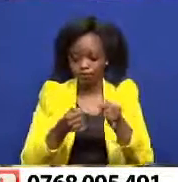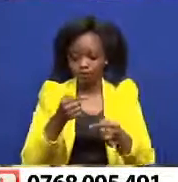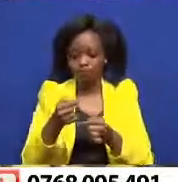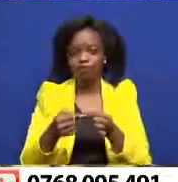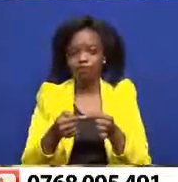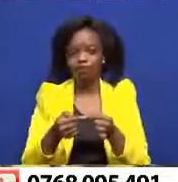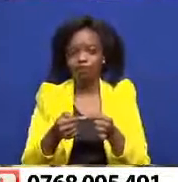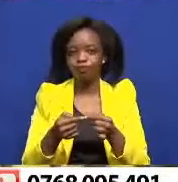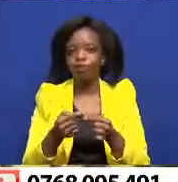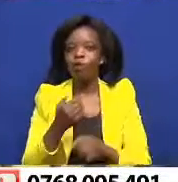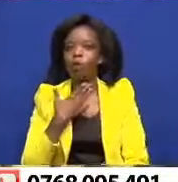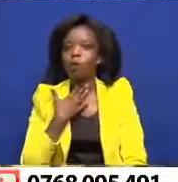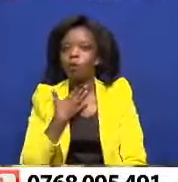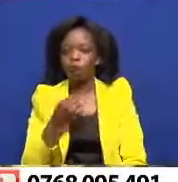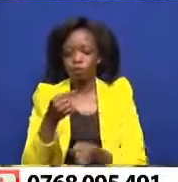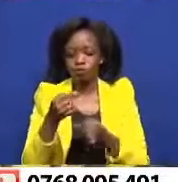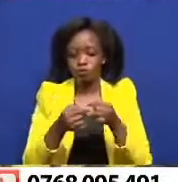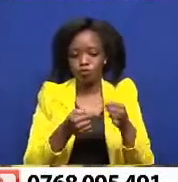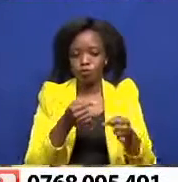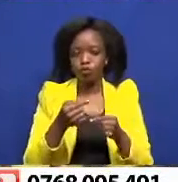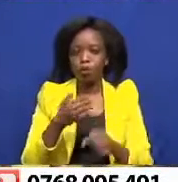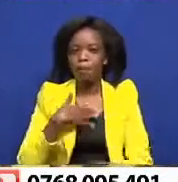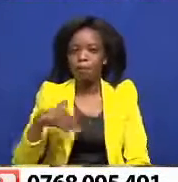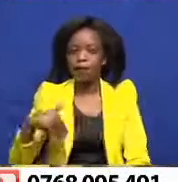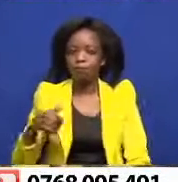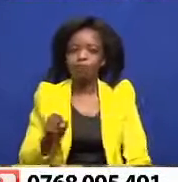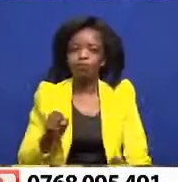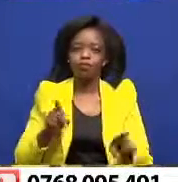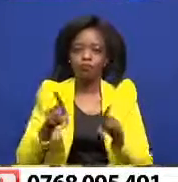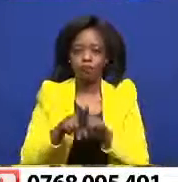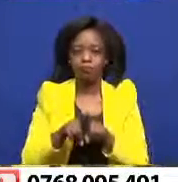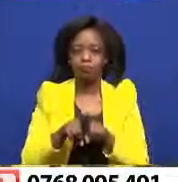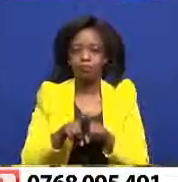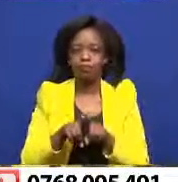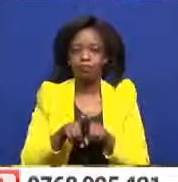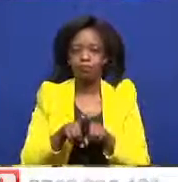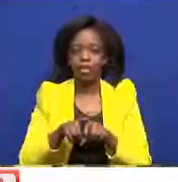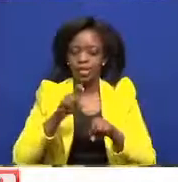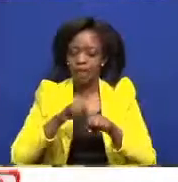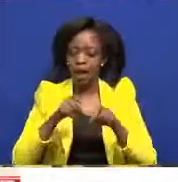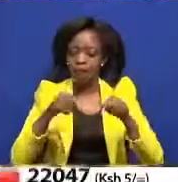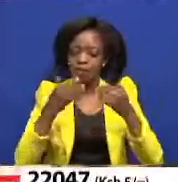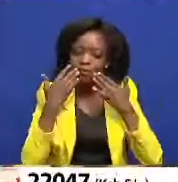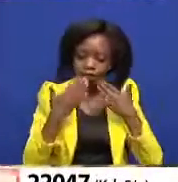friends. We want to continue as brothers and sisters post this stalemate.